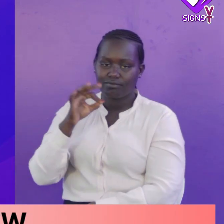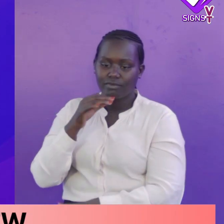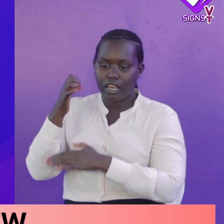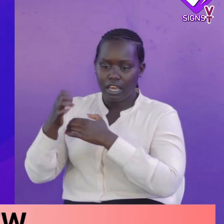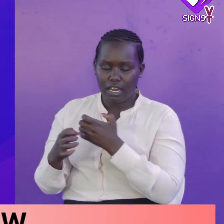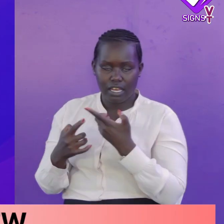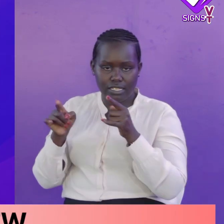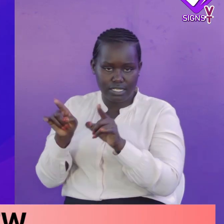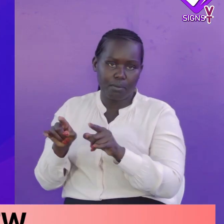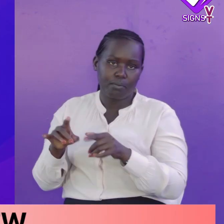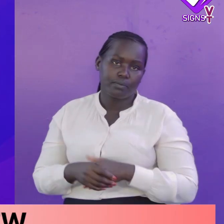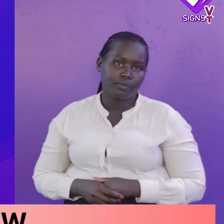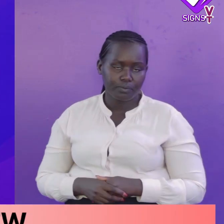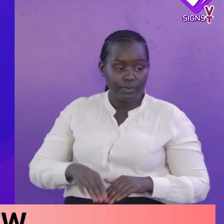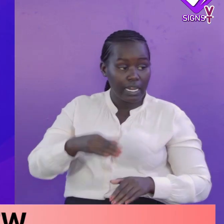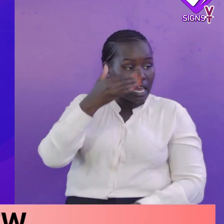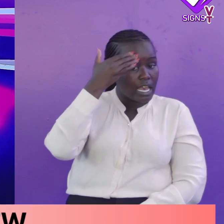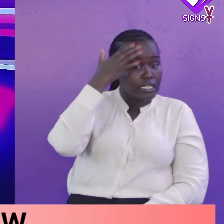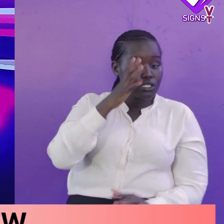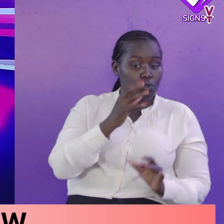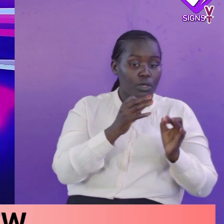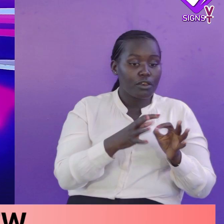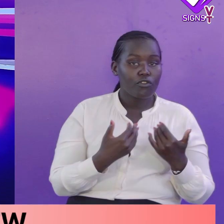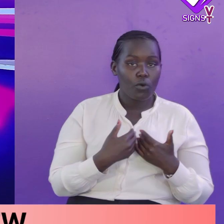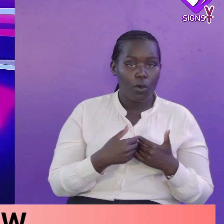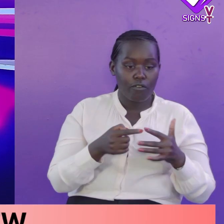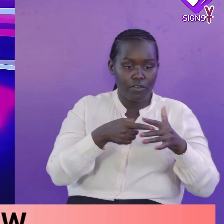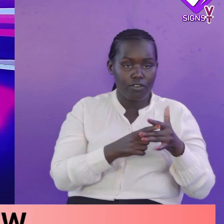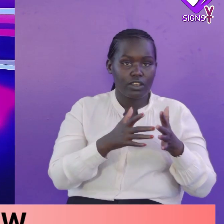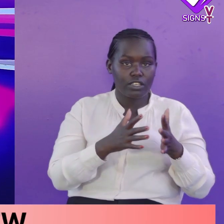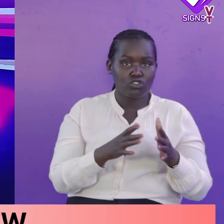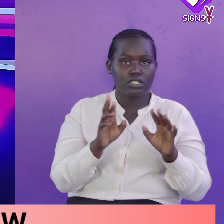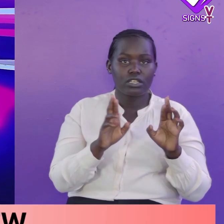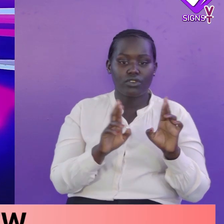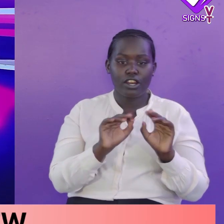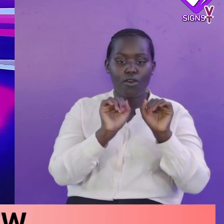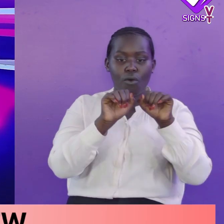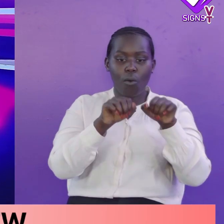high spirit. I don't know if you have the fixtures ready. We can just